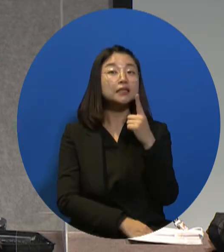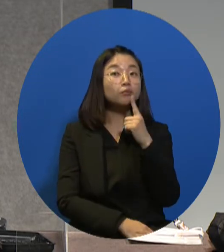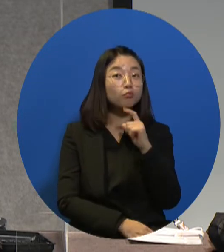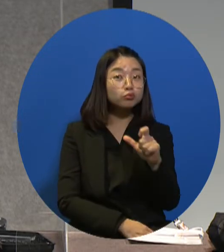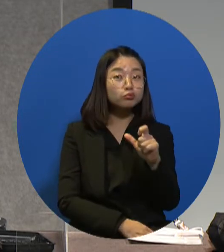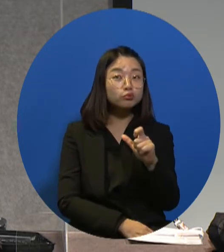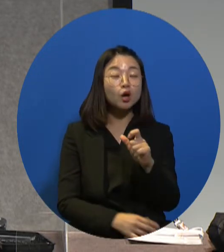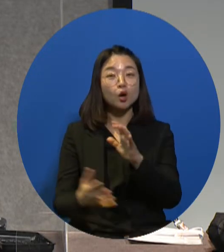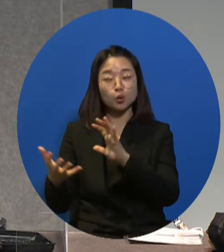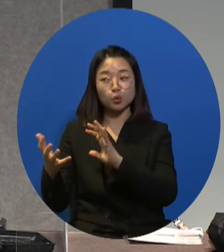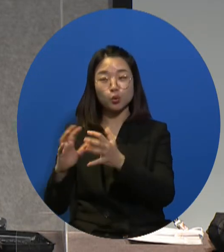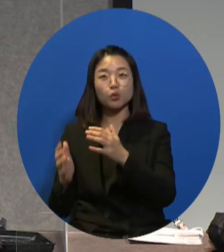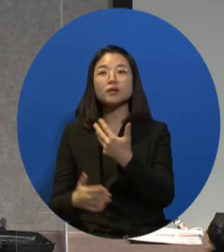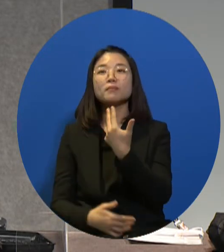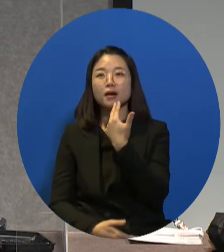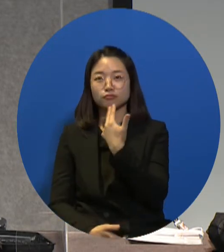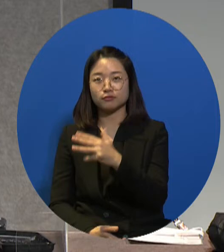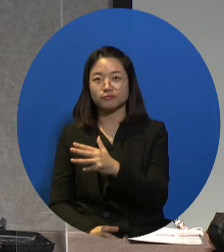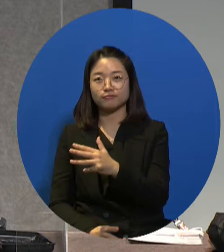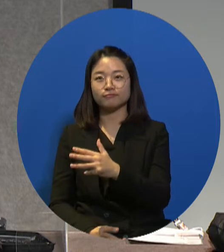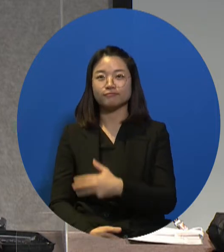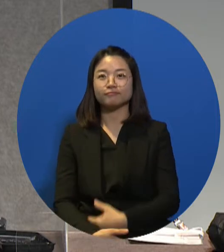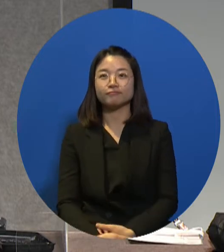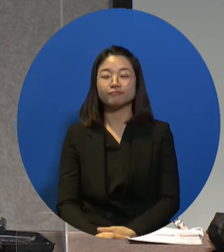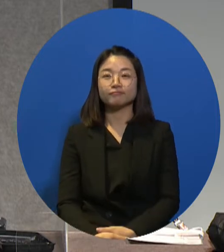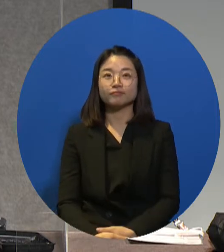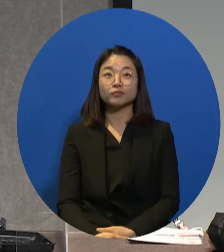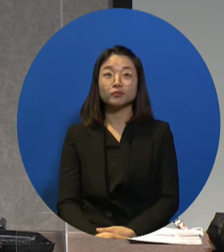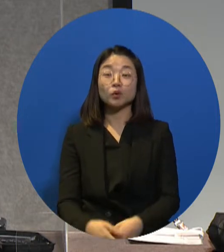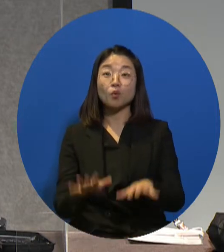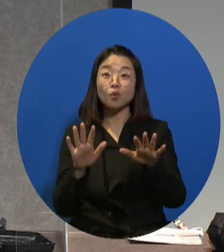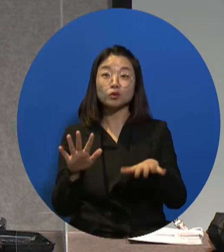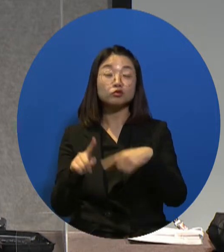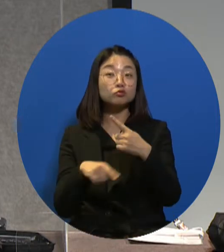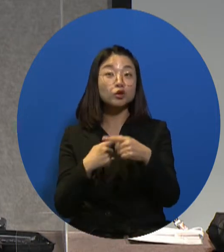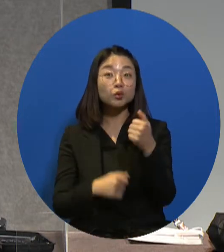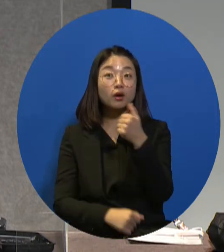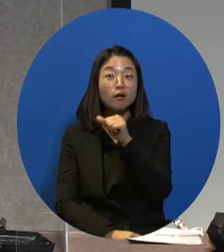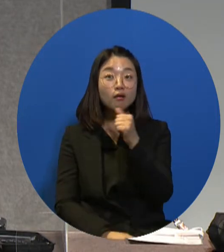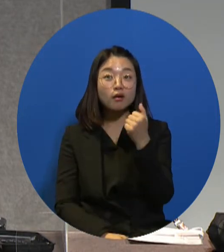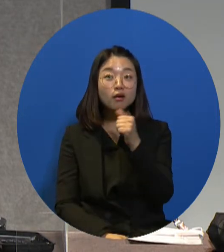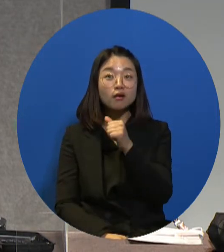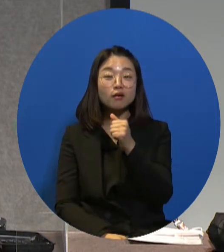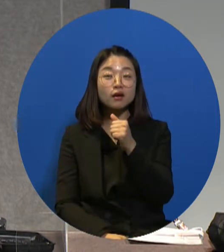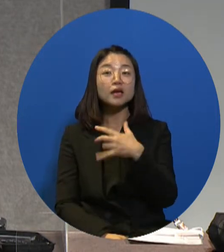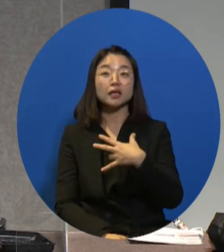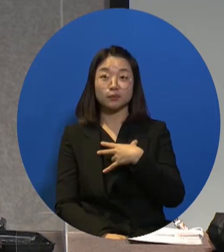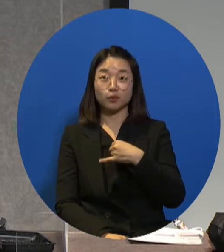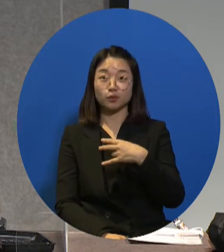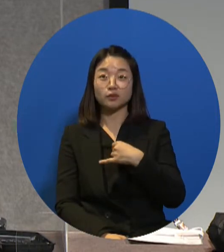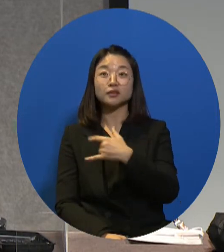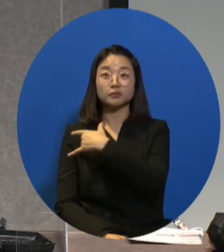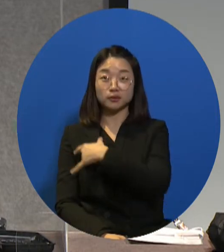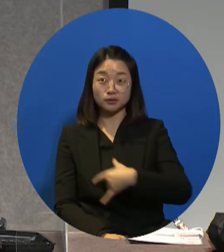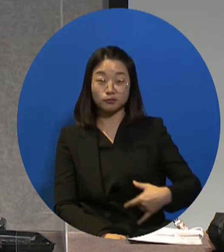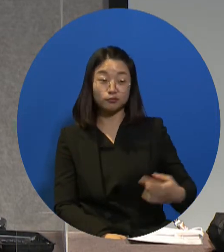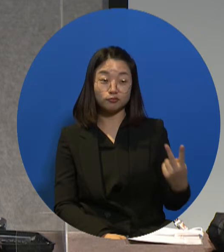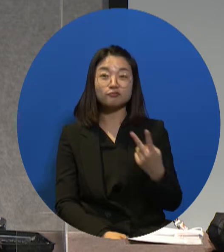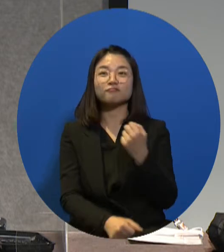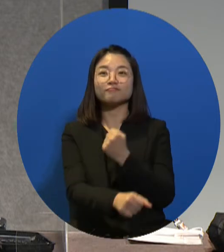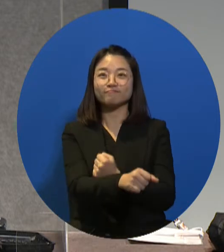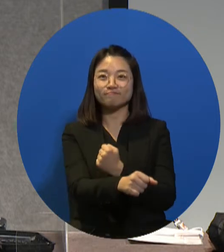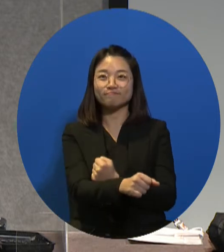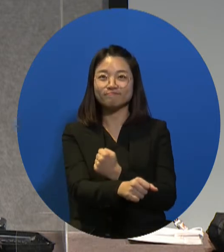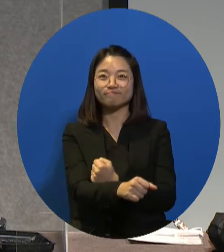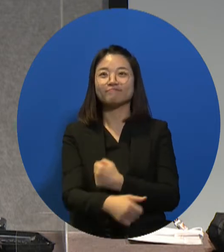interpretation. Presentation will go on for 15 minutes, and the panel discussion for each is 8 minutes. And we have Lee Ho-jung